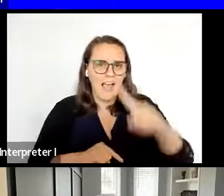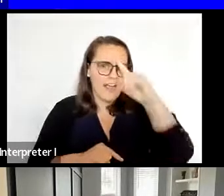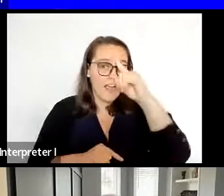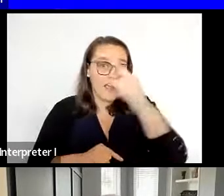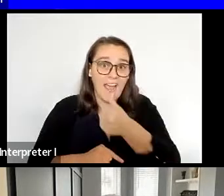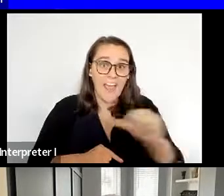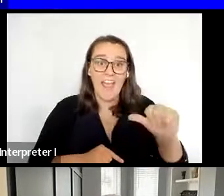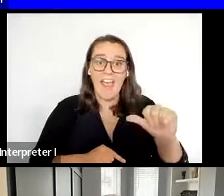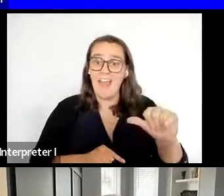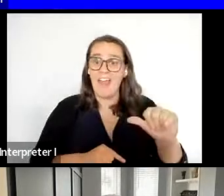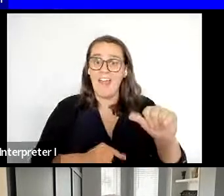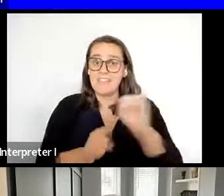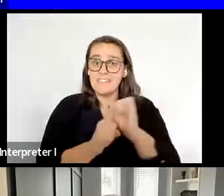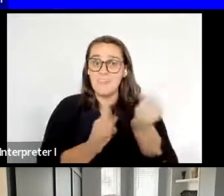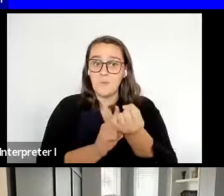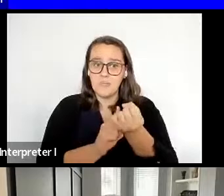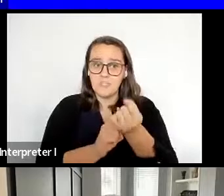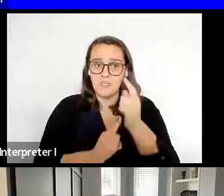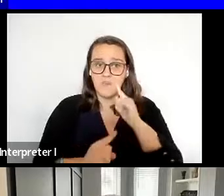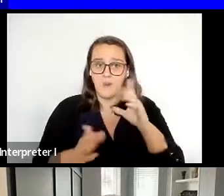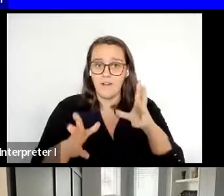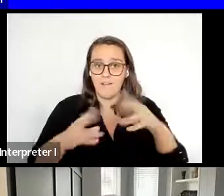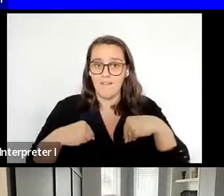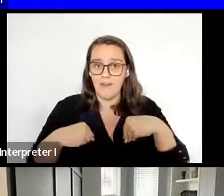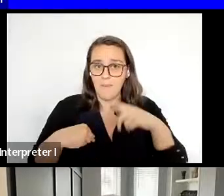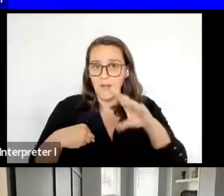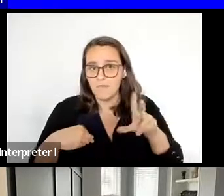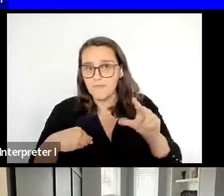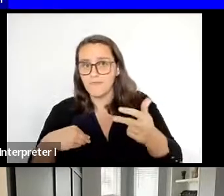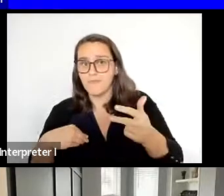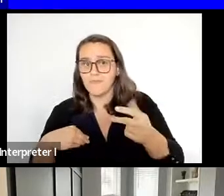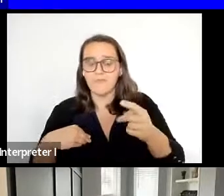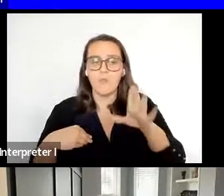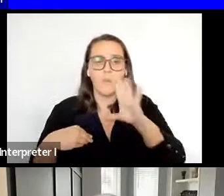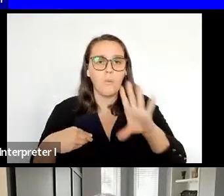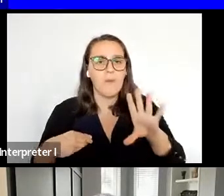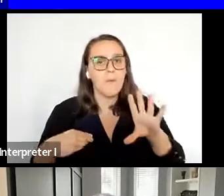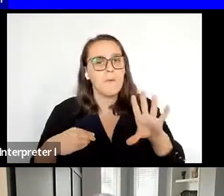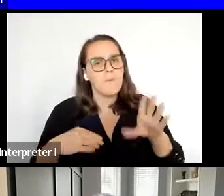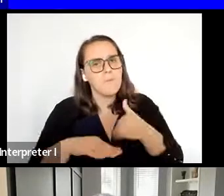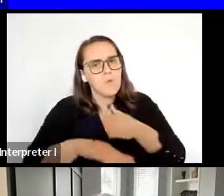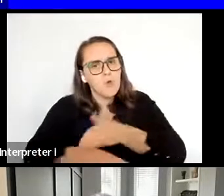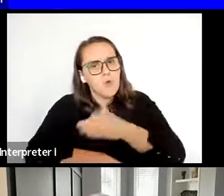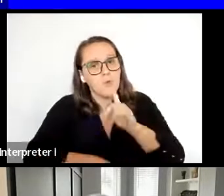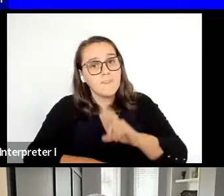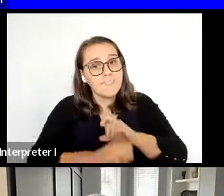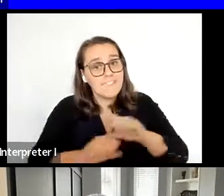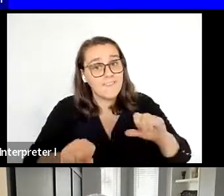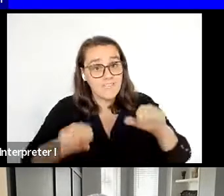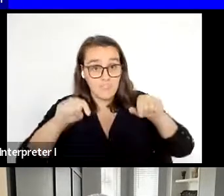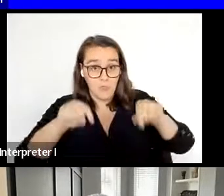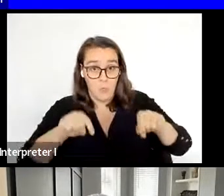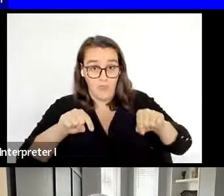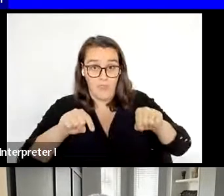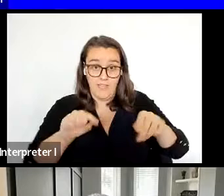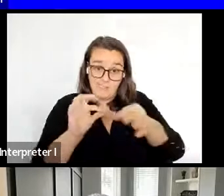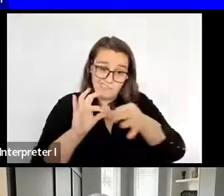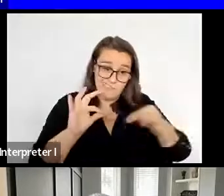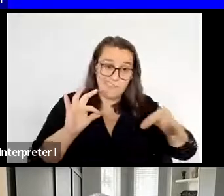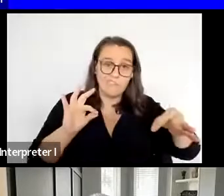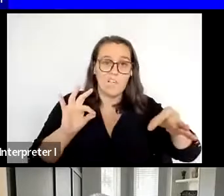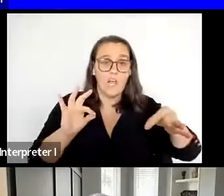turn improves safety. So basically, this print very artfully